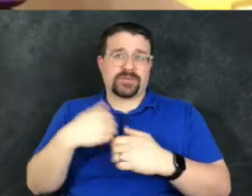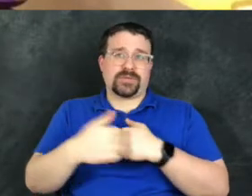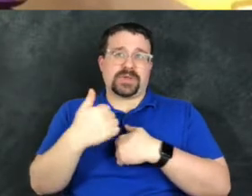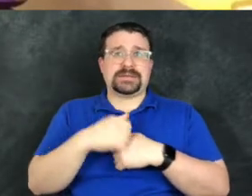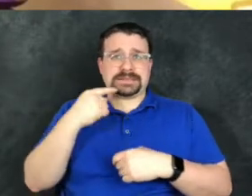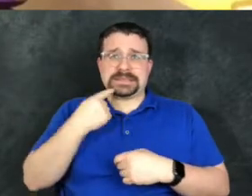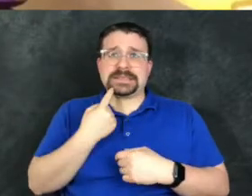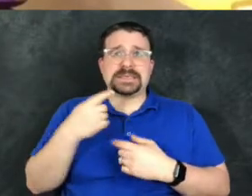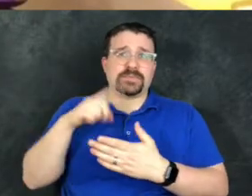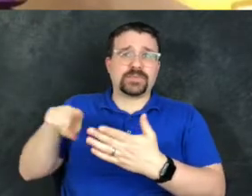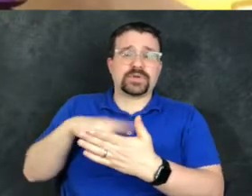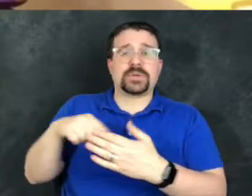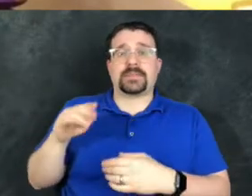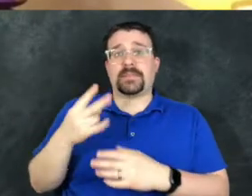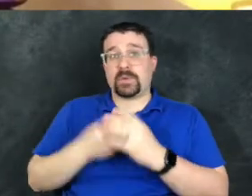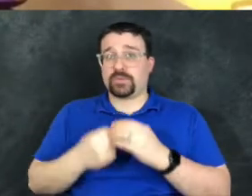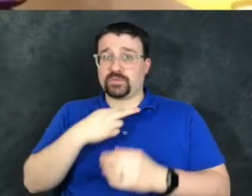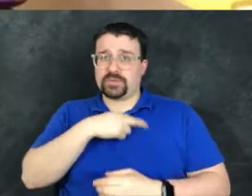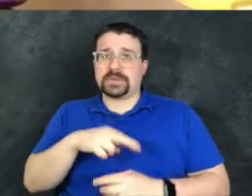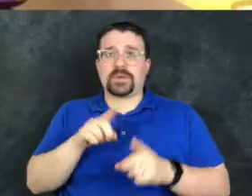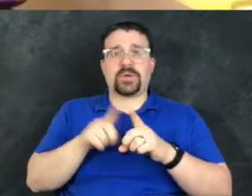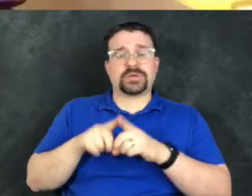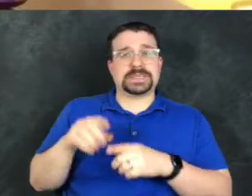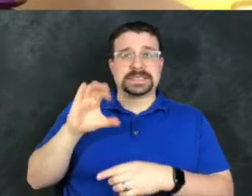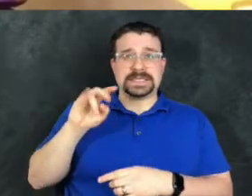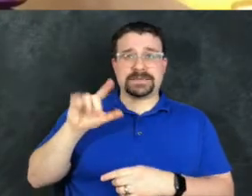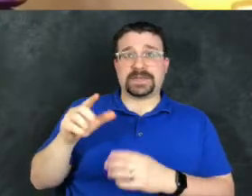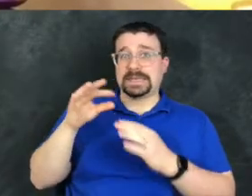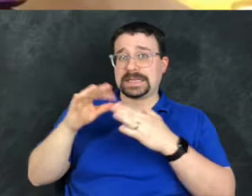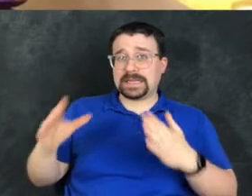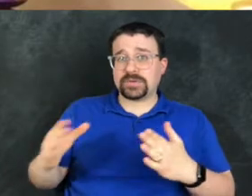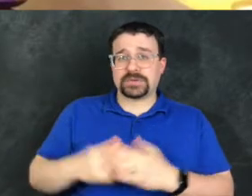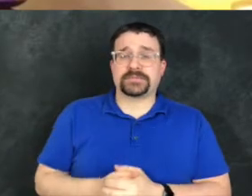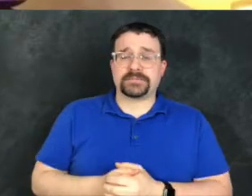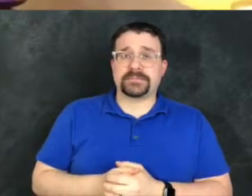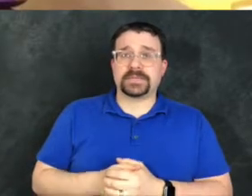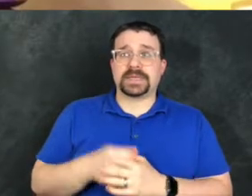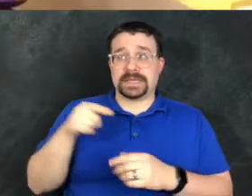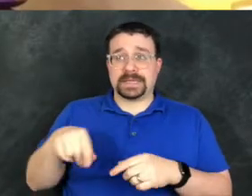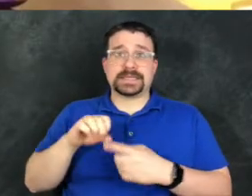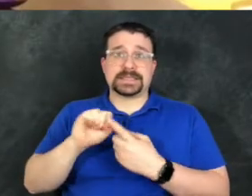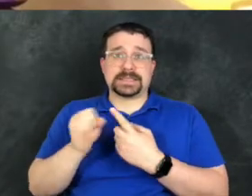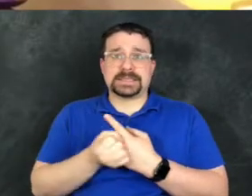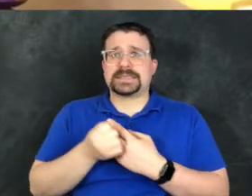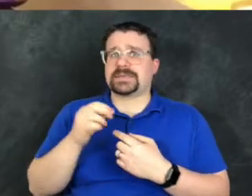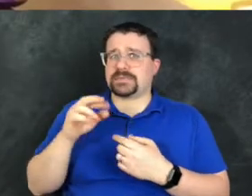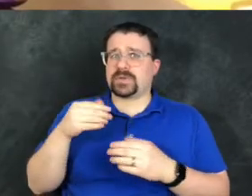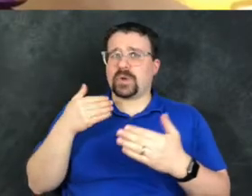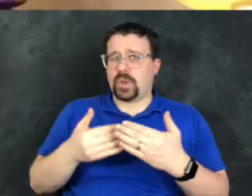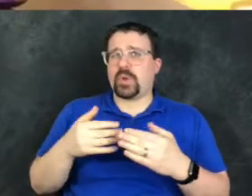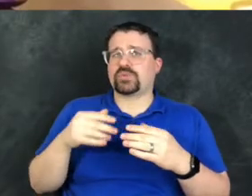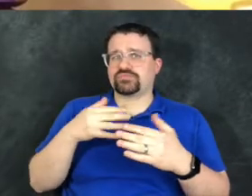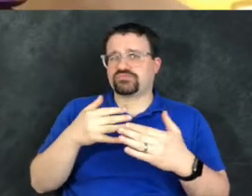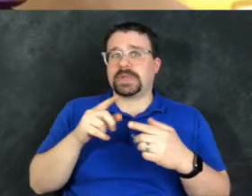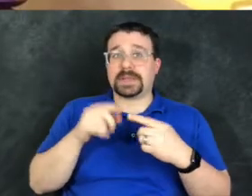households always under the threat of severe persecution by both religious and civic leaders. Given this